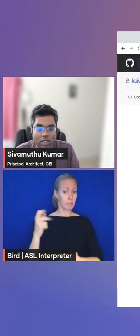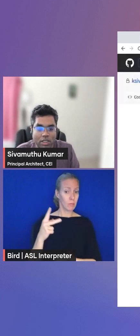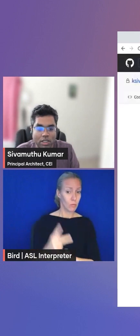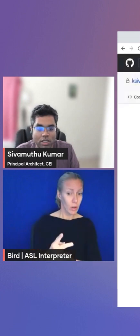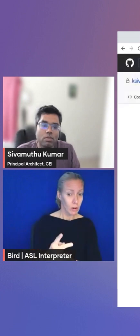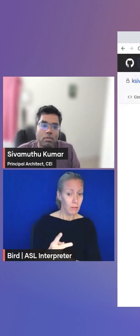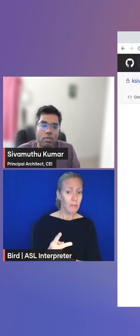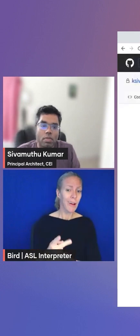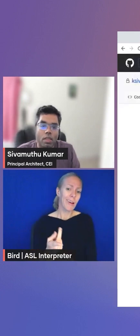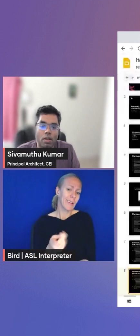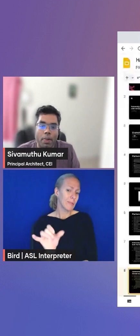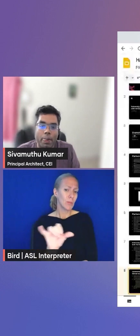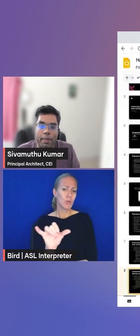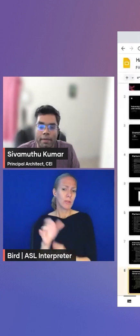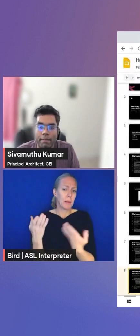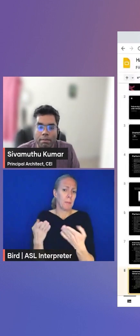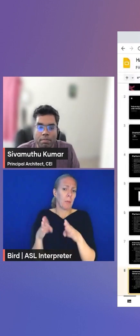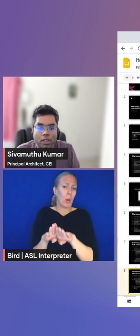issue now.